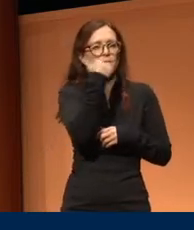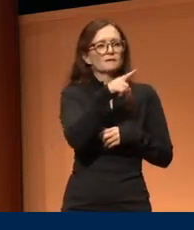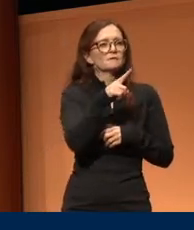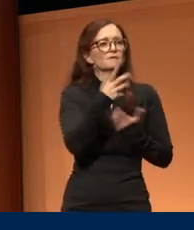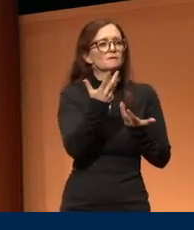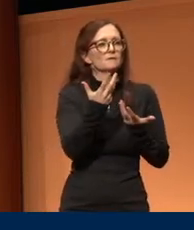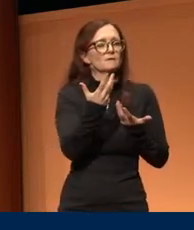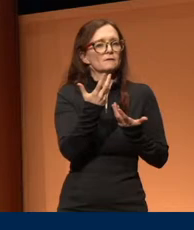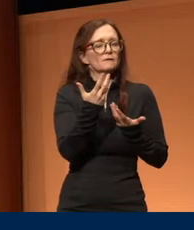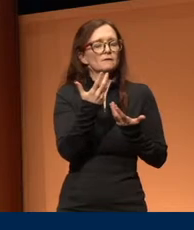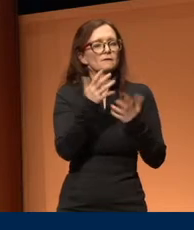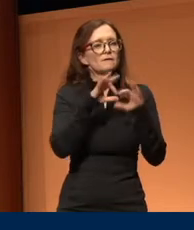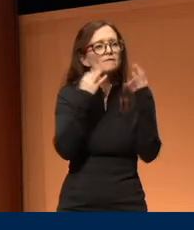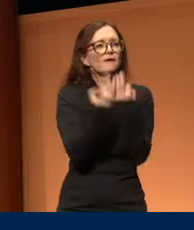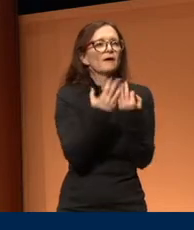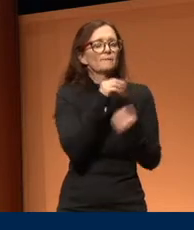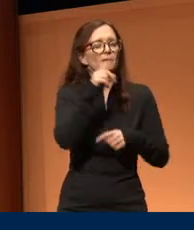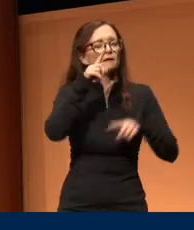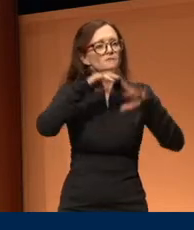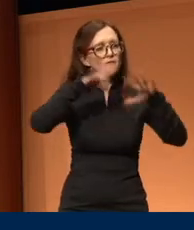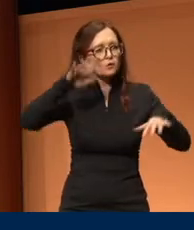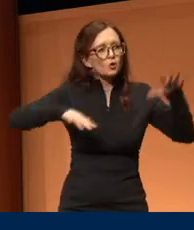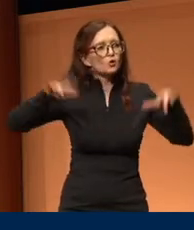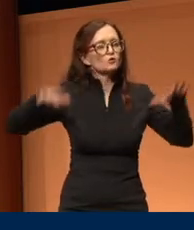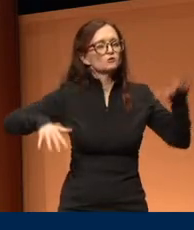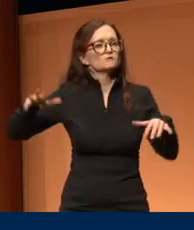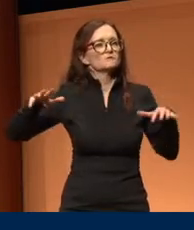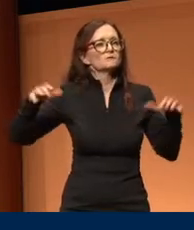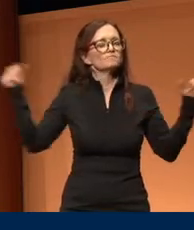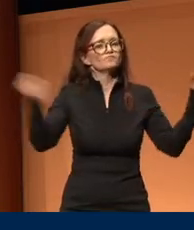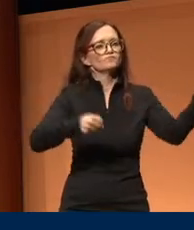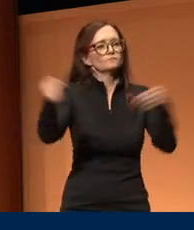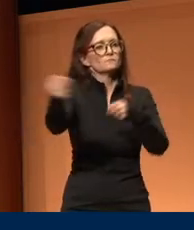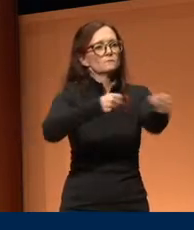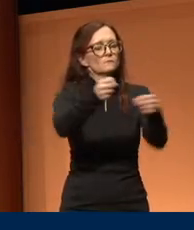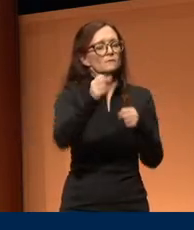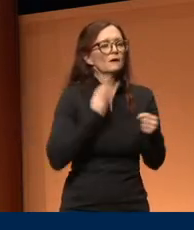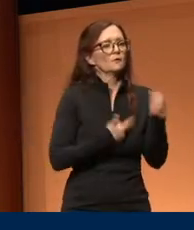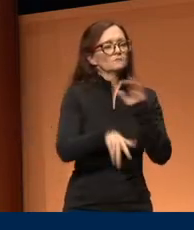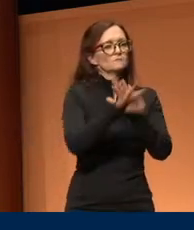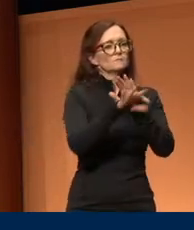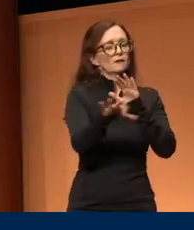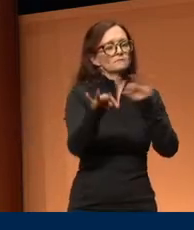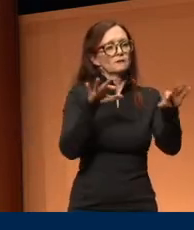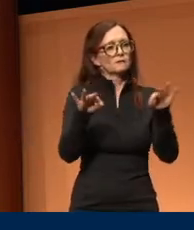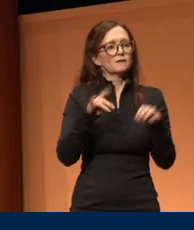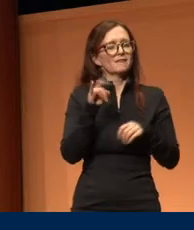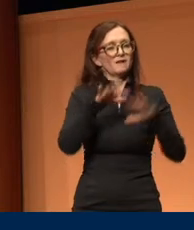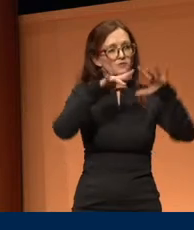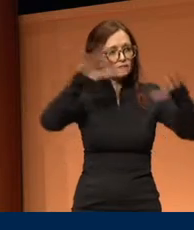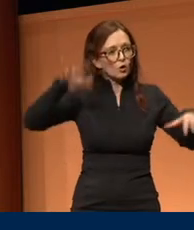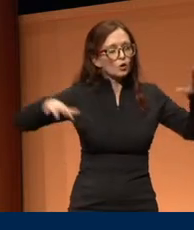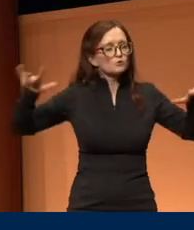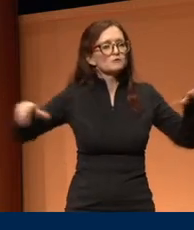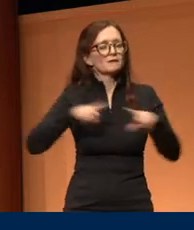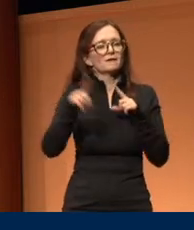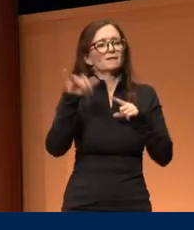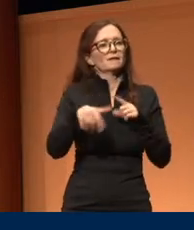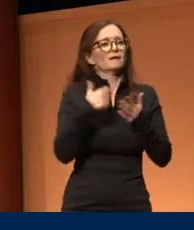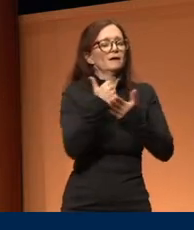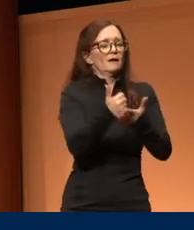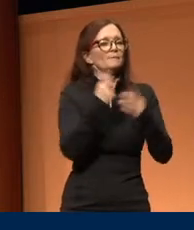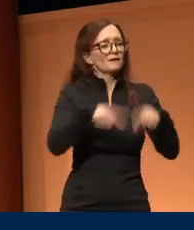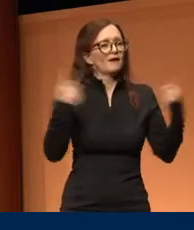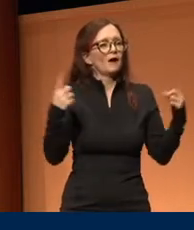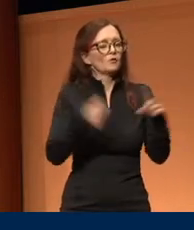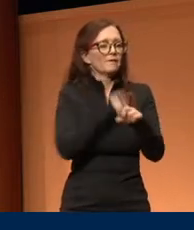composition of the assembly and the diversity of profiles brought together by random selection. This diversity arguably worked as a counter